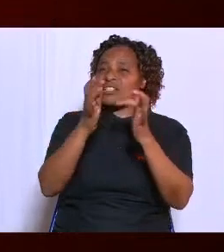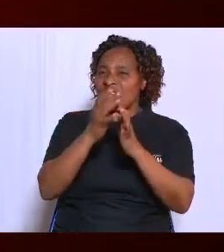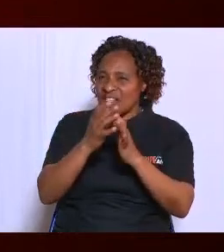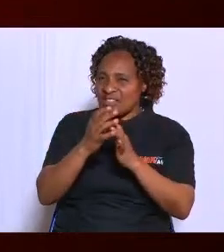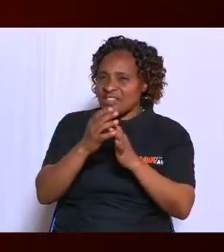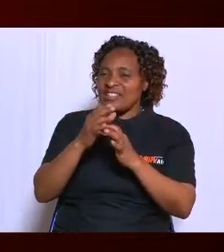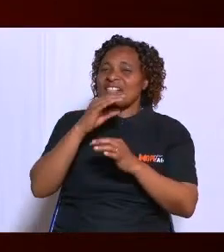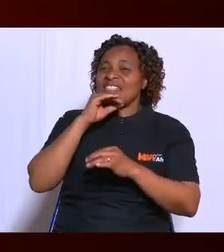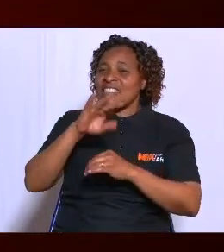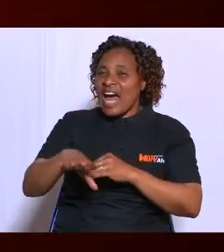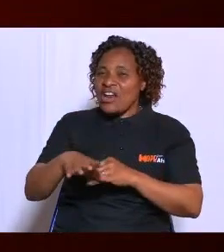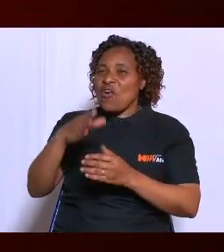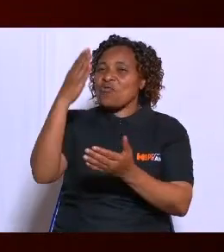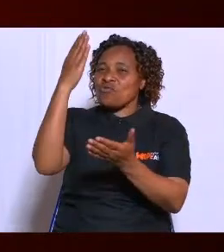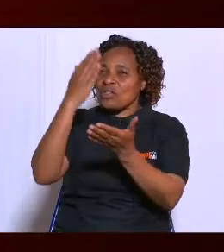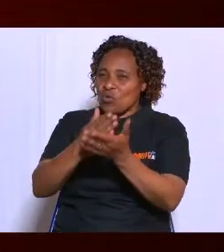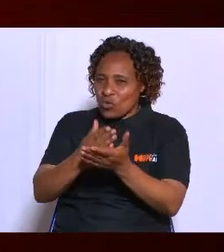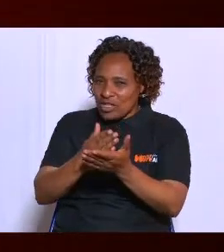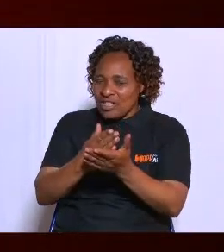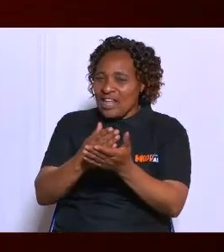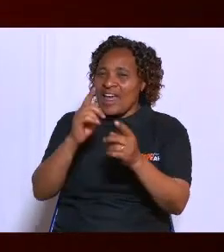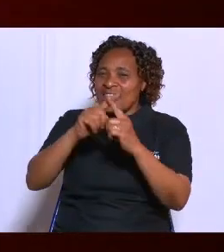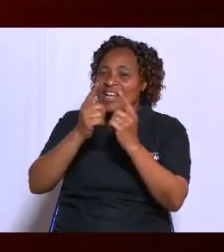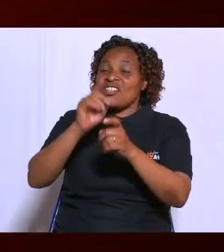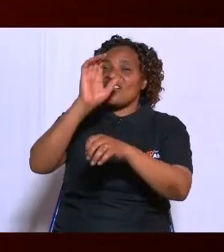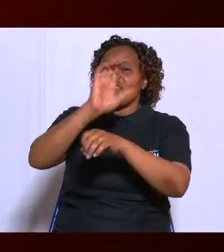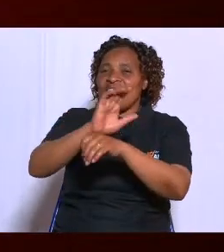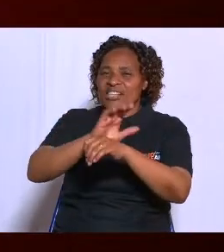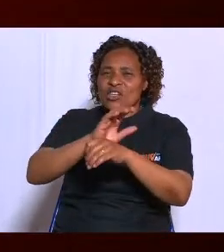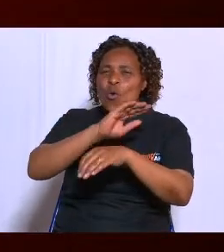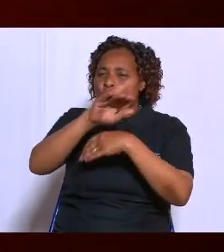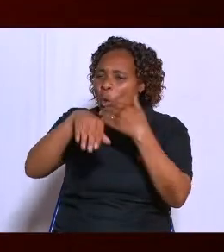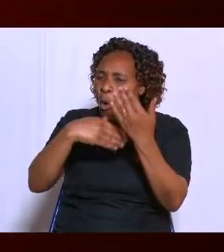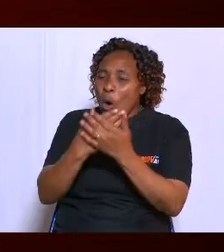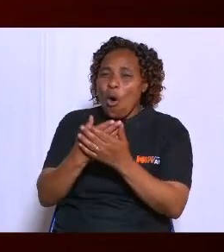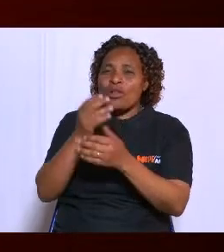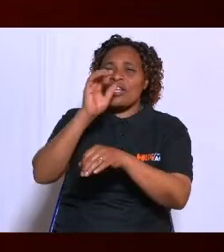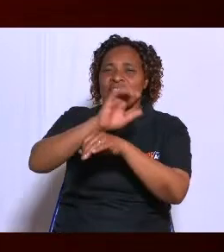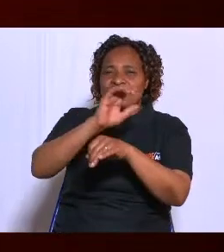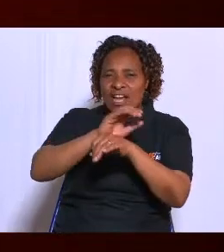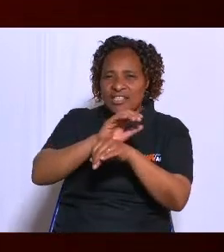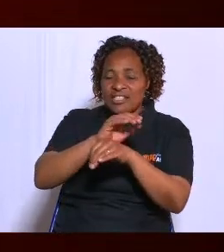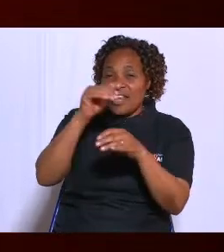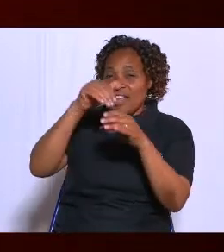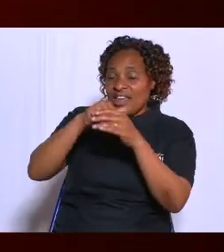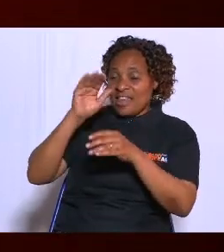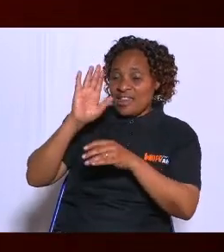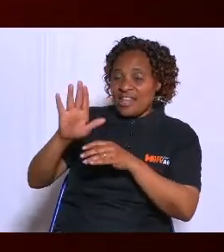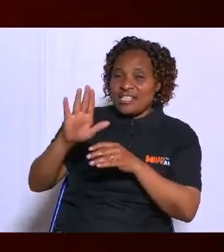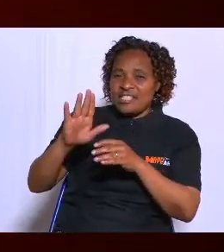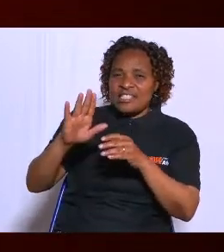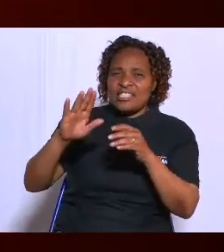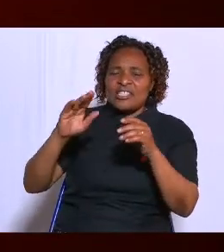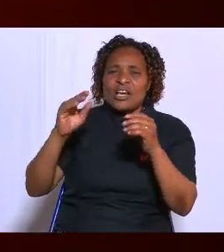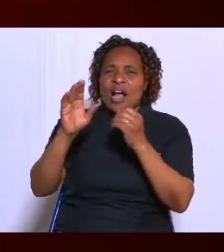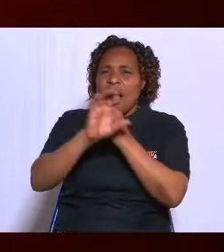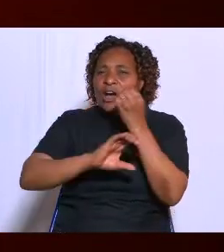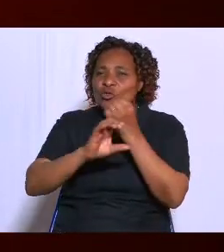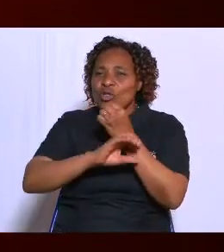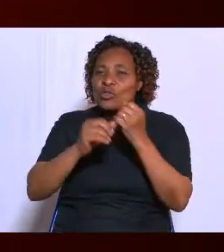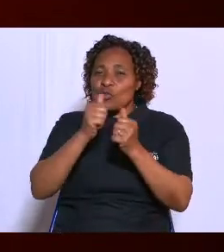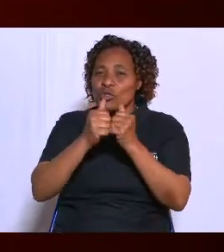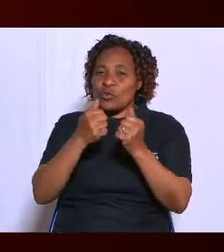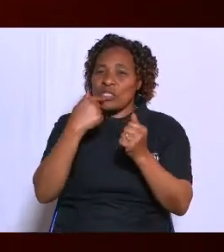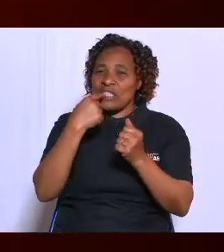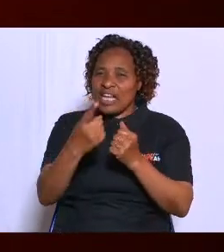Justice hence the church who everybody the church in these countries would seem to have said